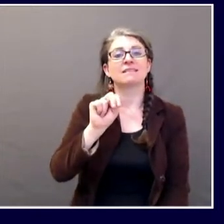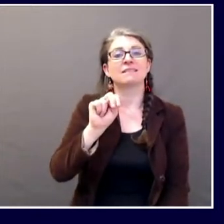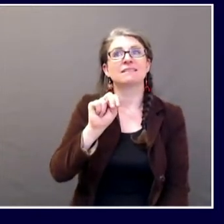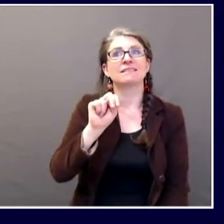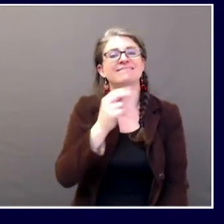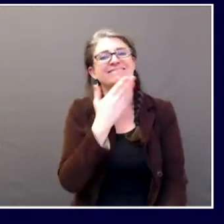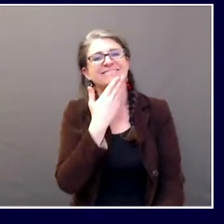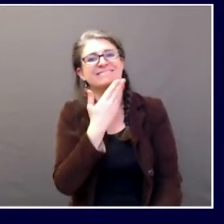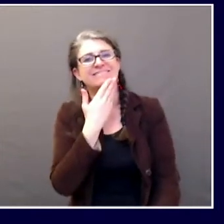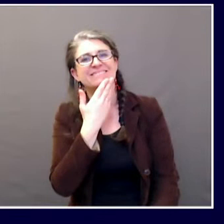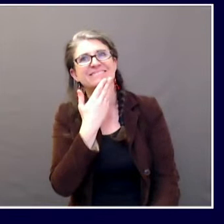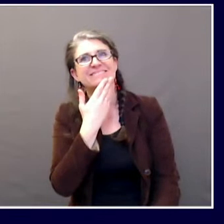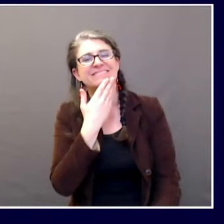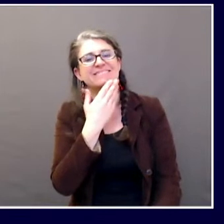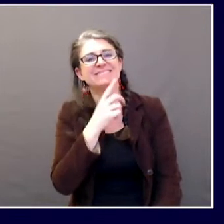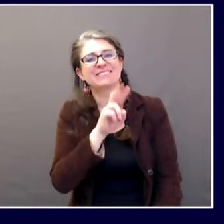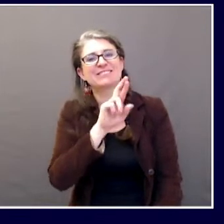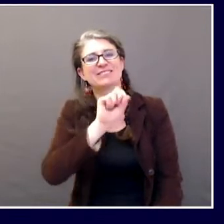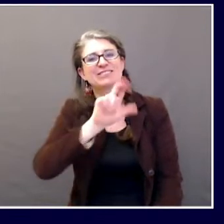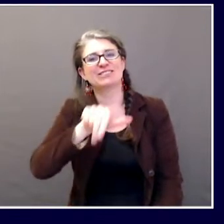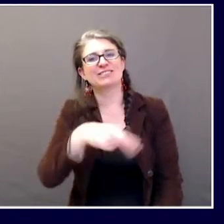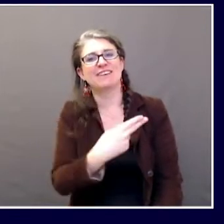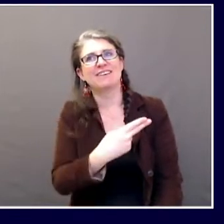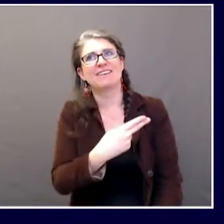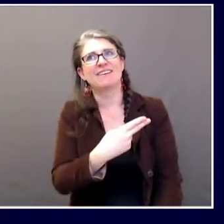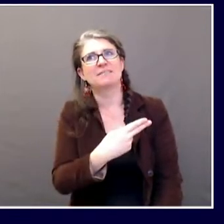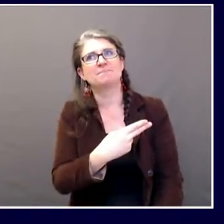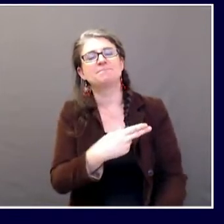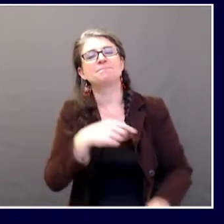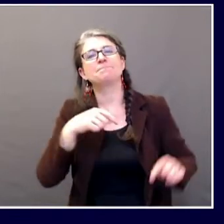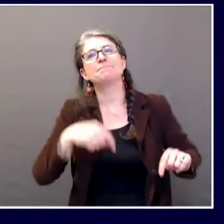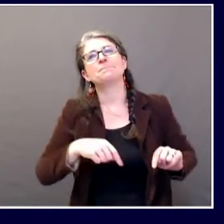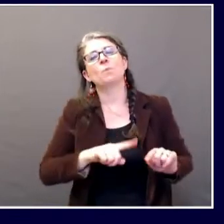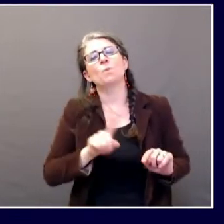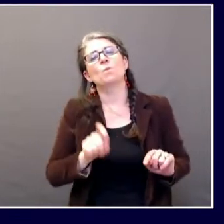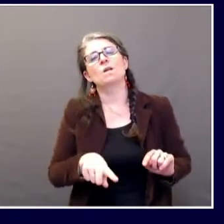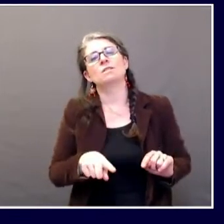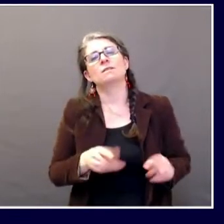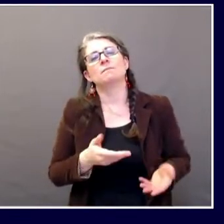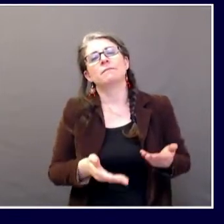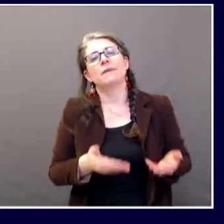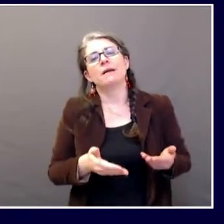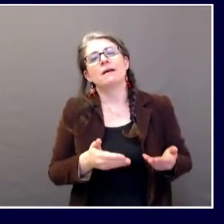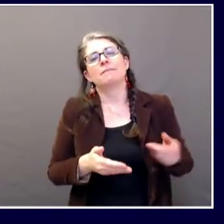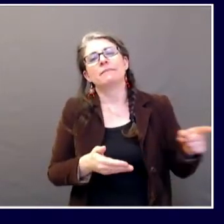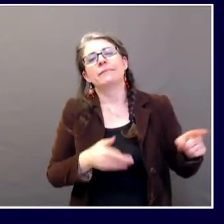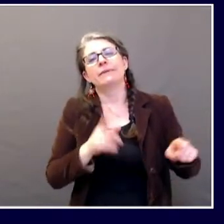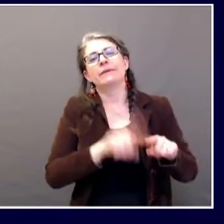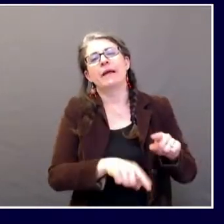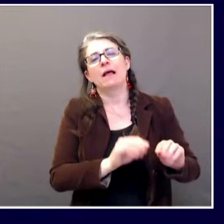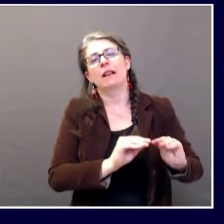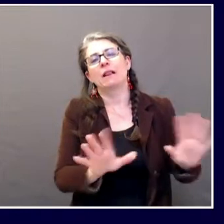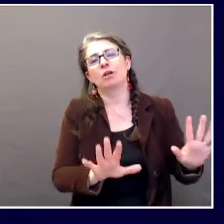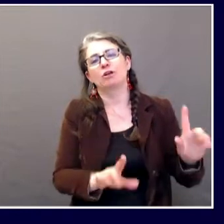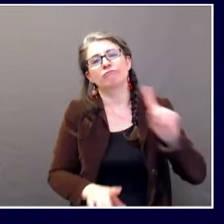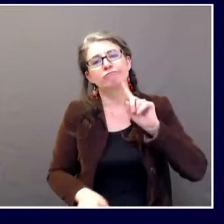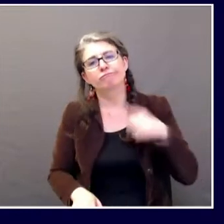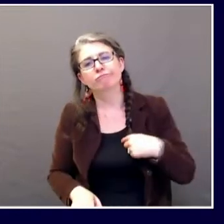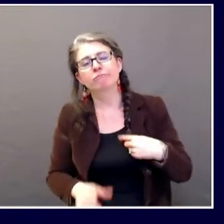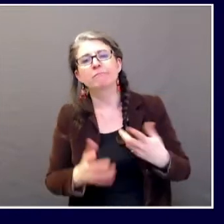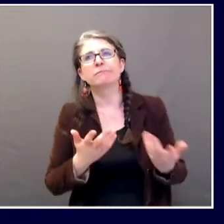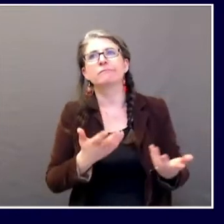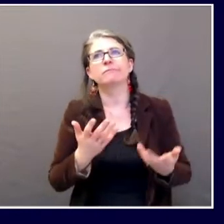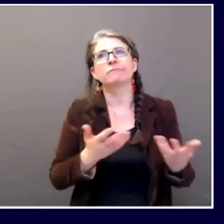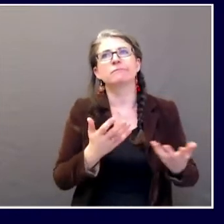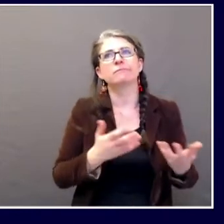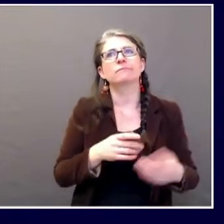I realize that this question may be kind of tough to give an exact answer to, but kind of based off a reader email that we received, I'm wondering